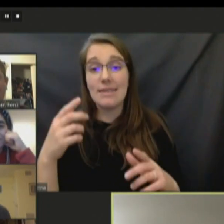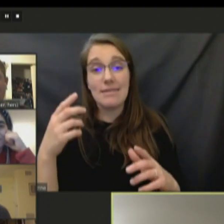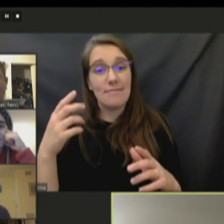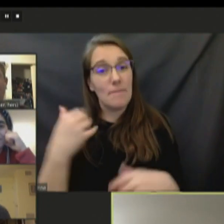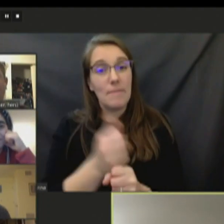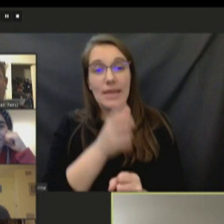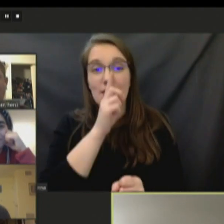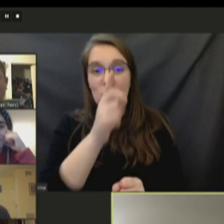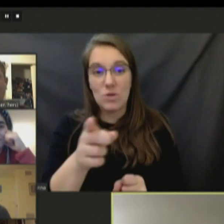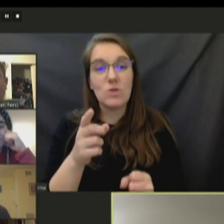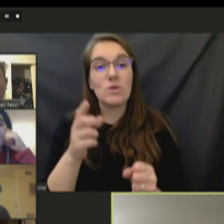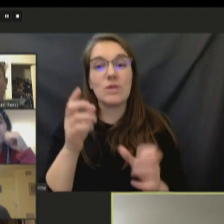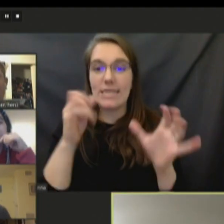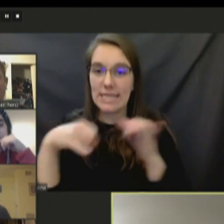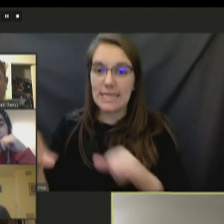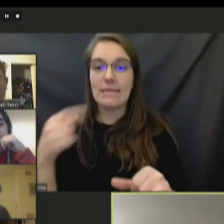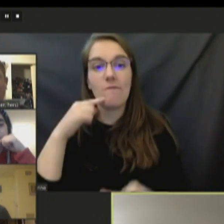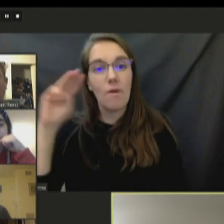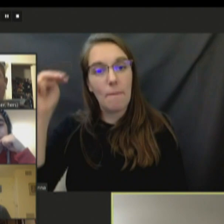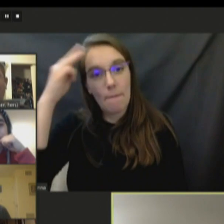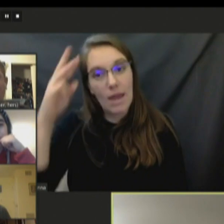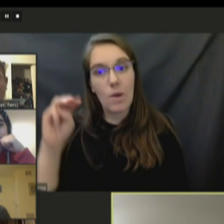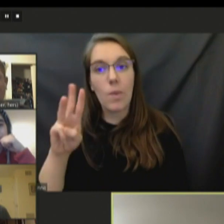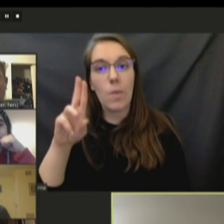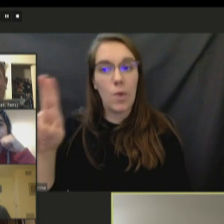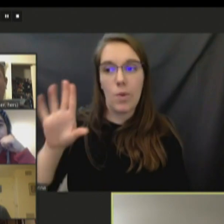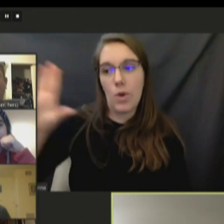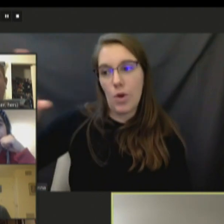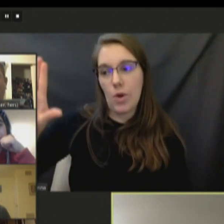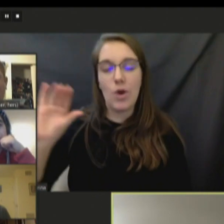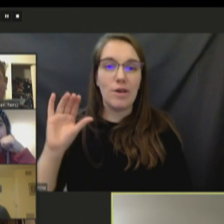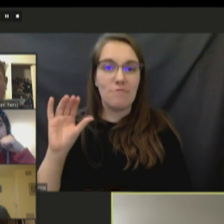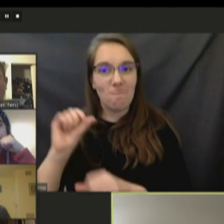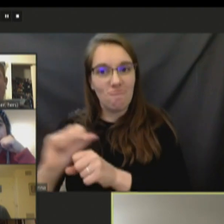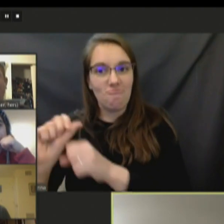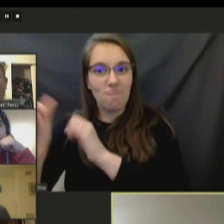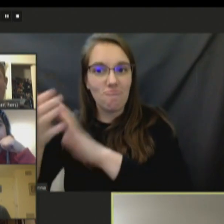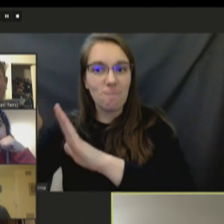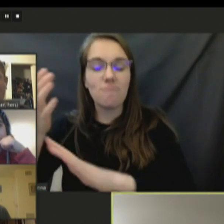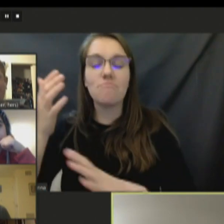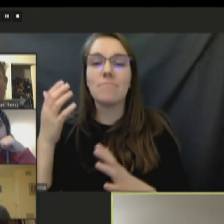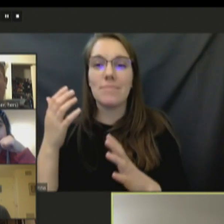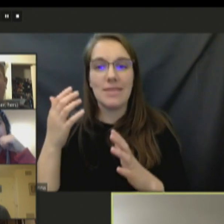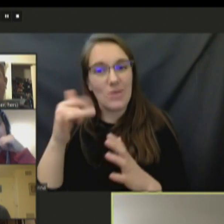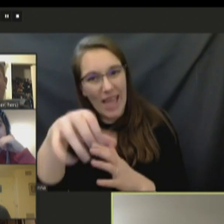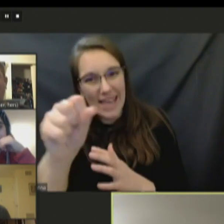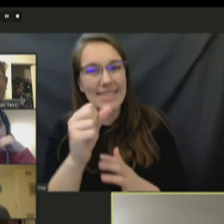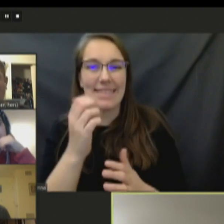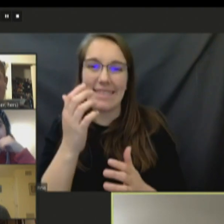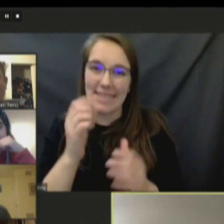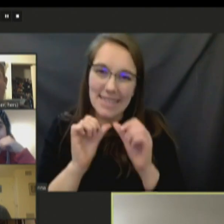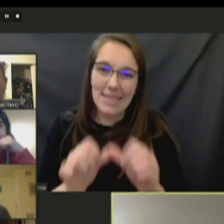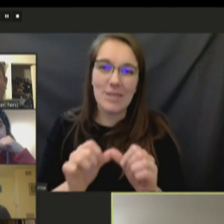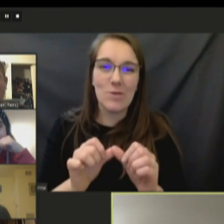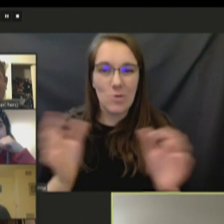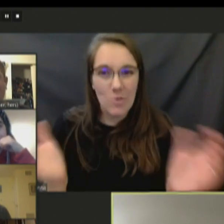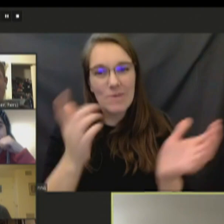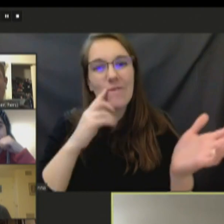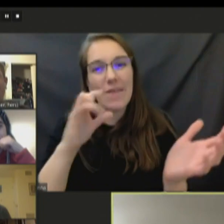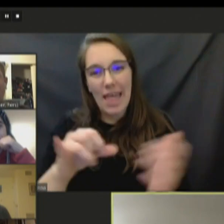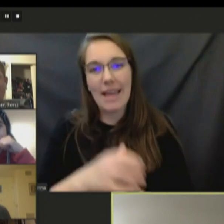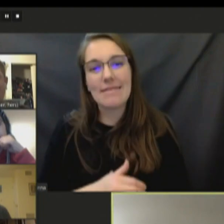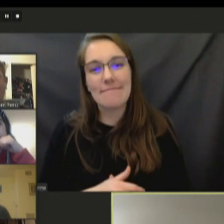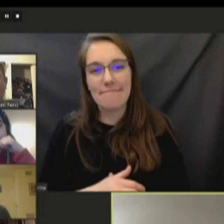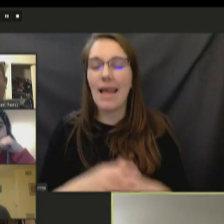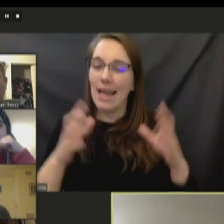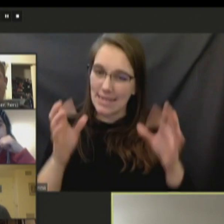Wu's administration, and something that I truly value. So yes, continue to push for that. I definitely want to be a